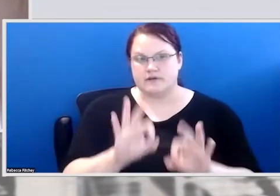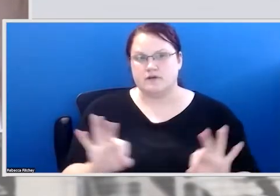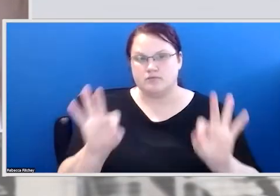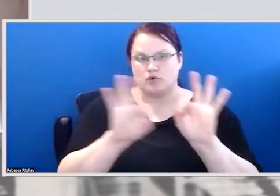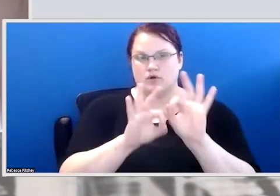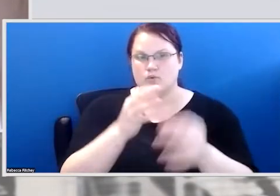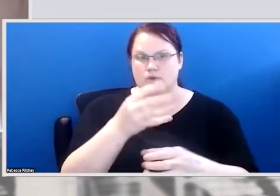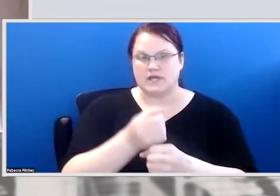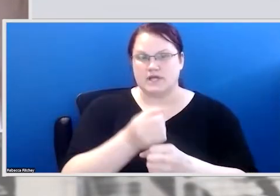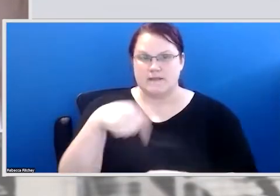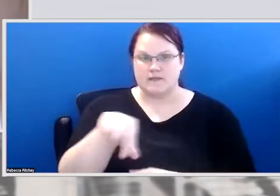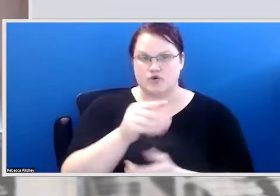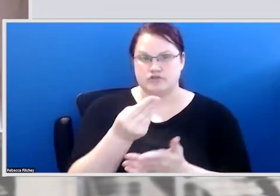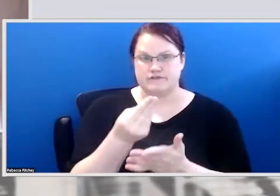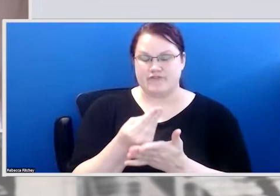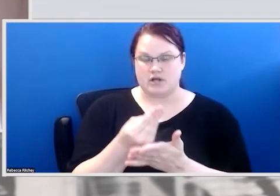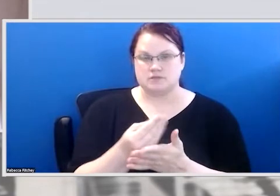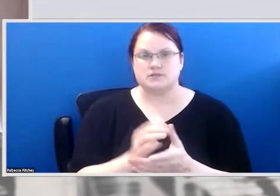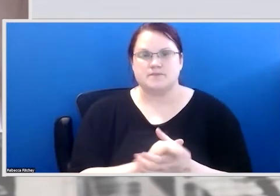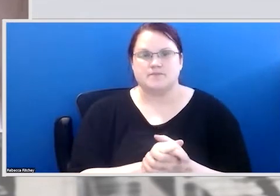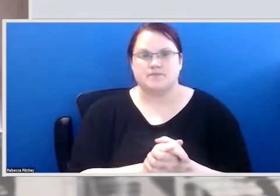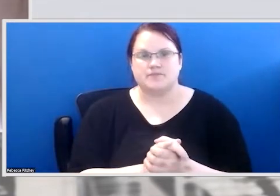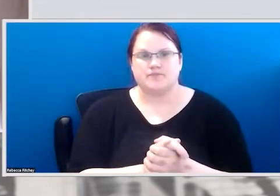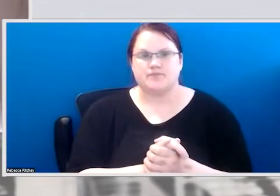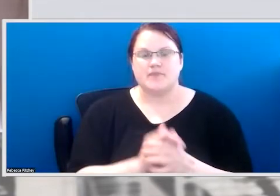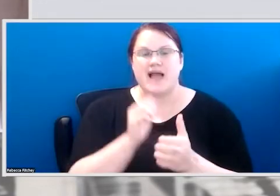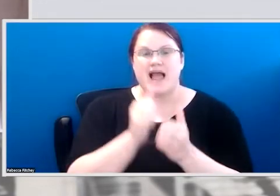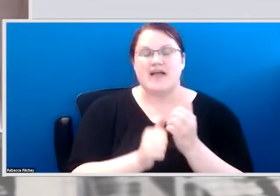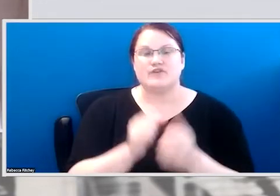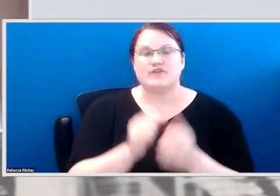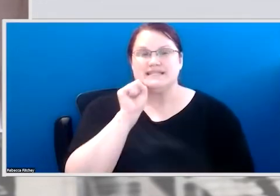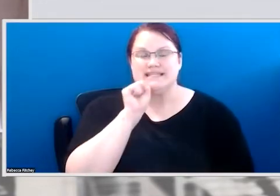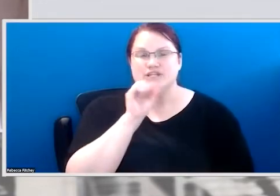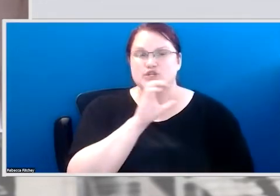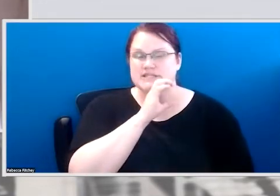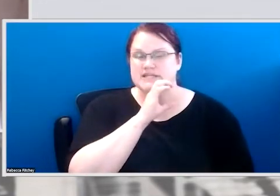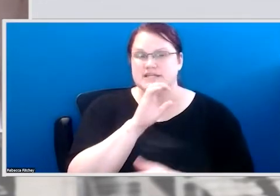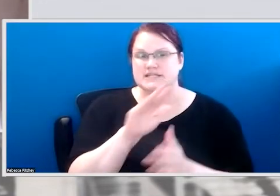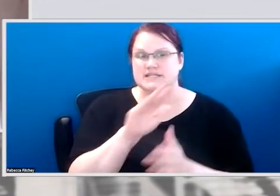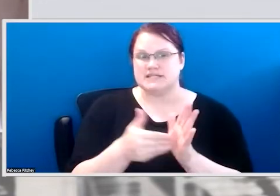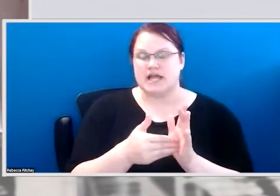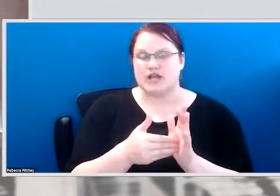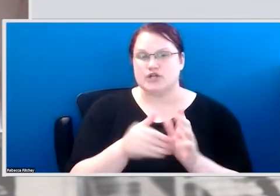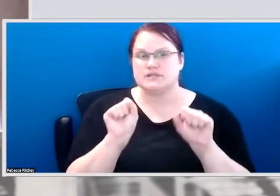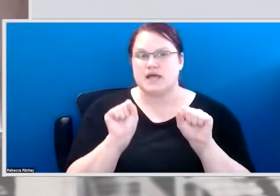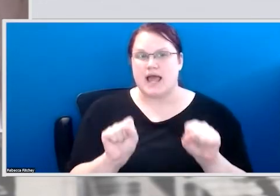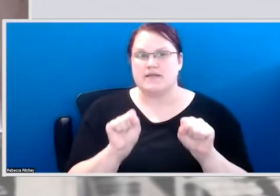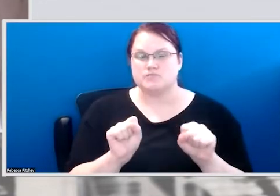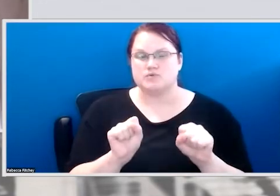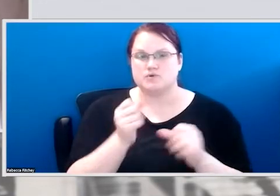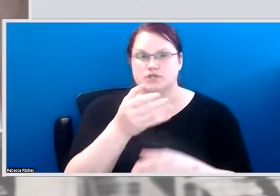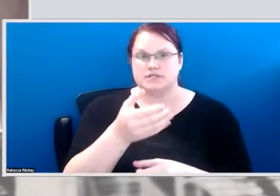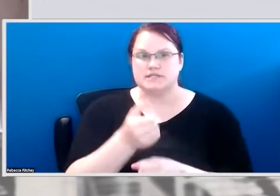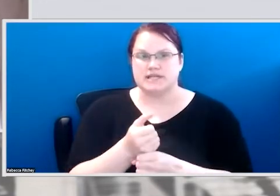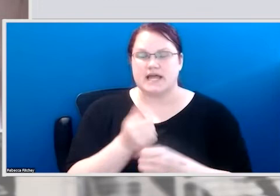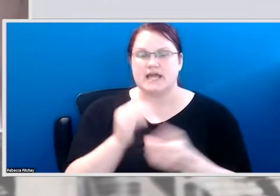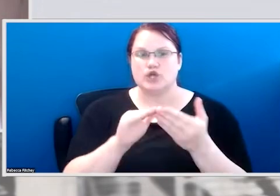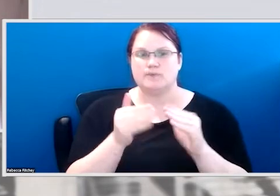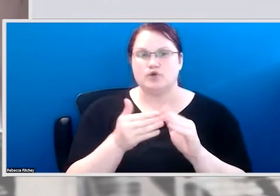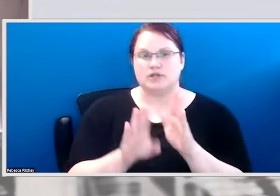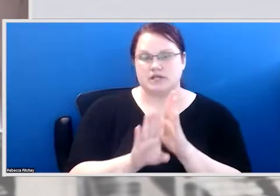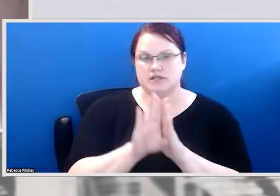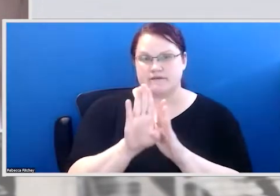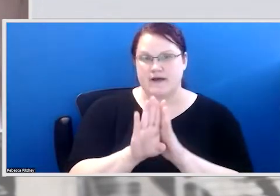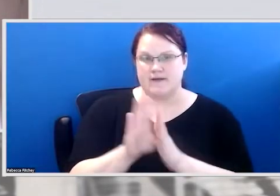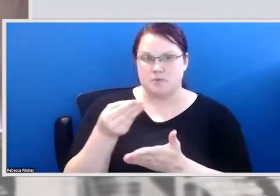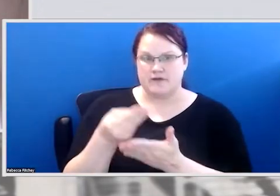receive those funds. And every senior center in the city is eligible to receive community development funds.